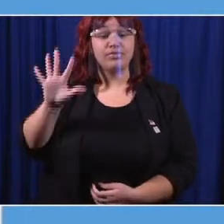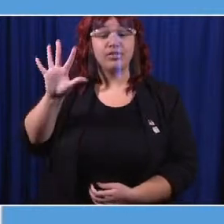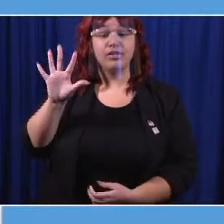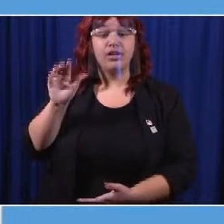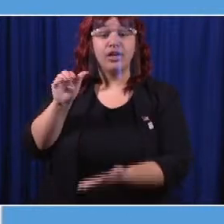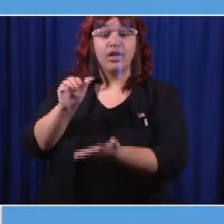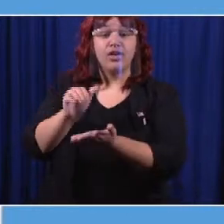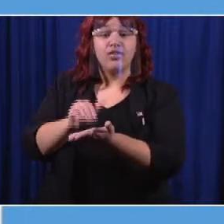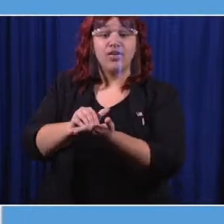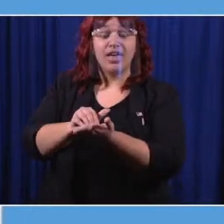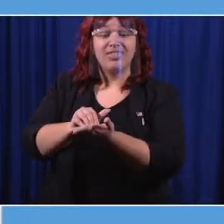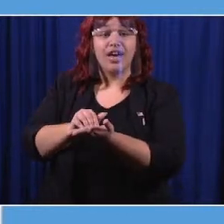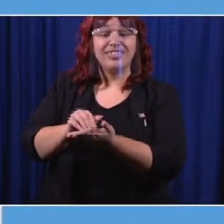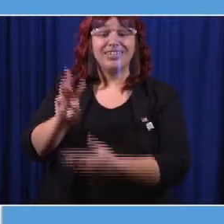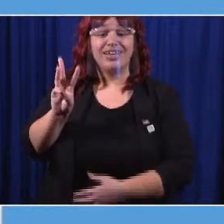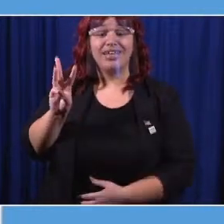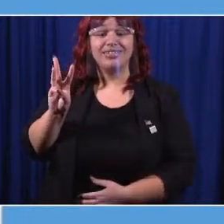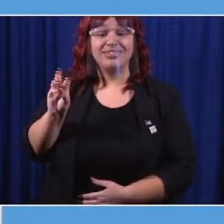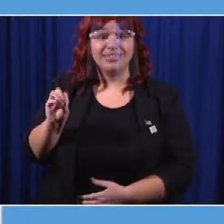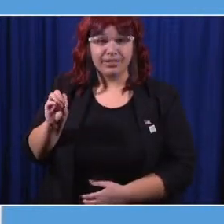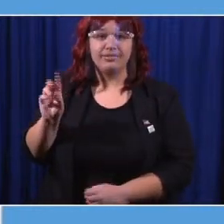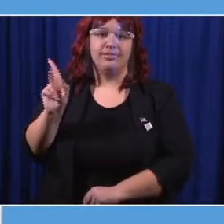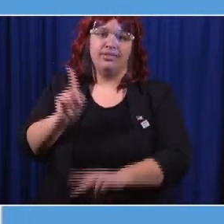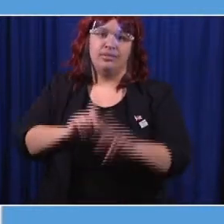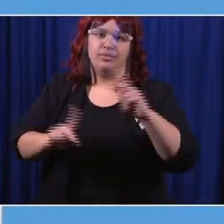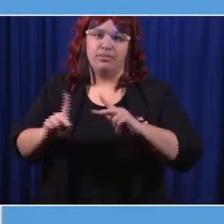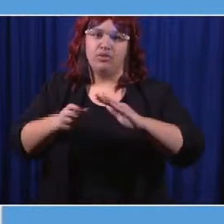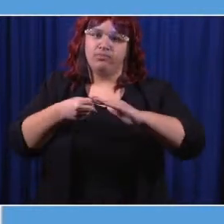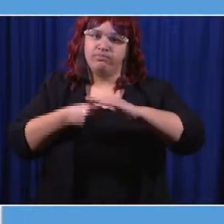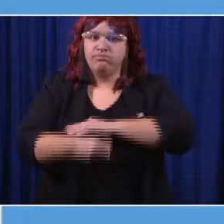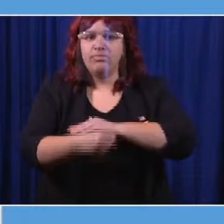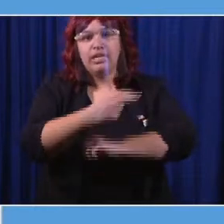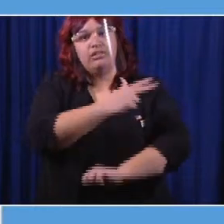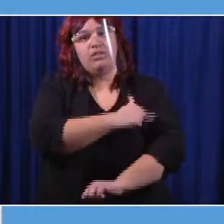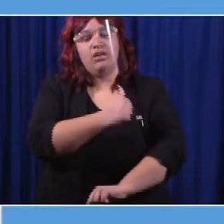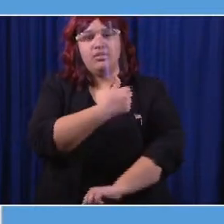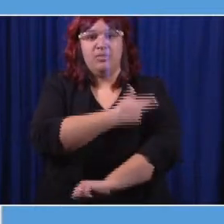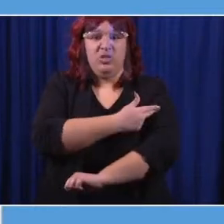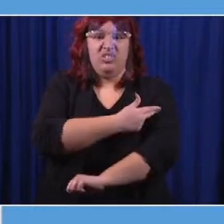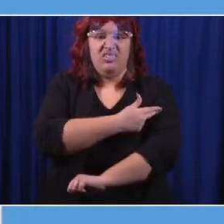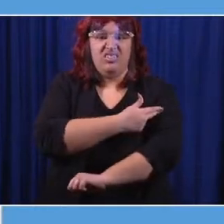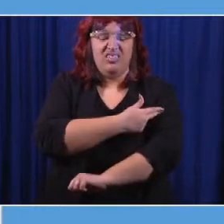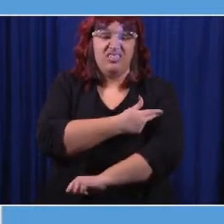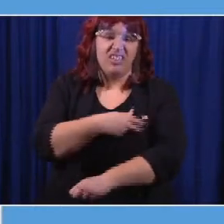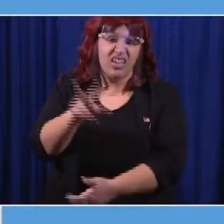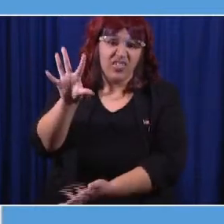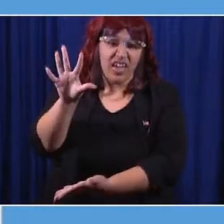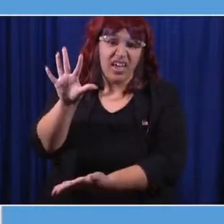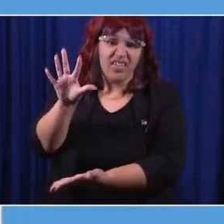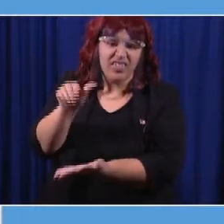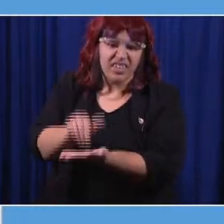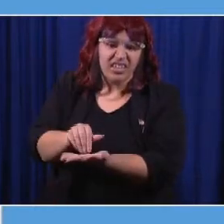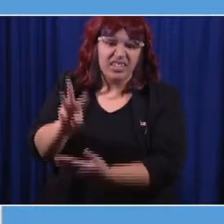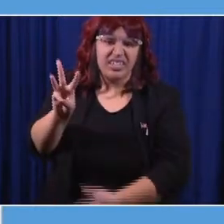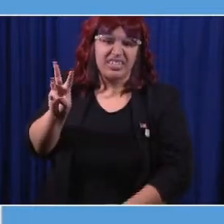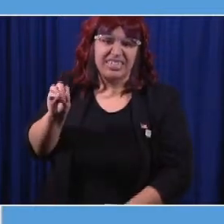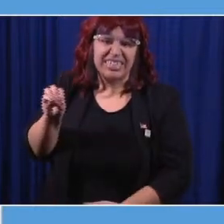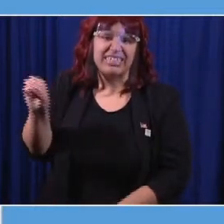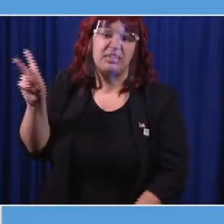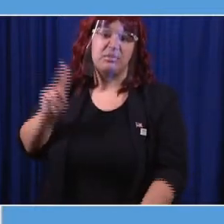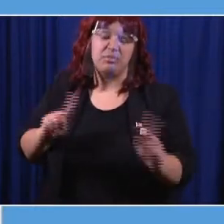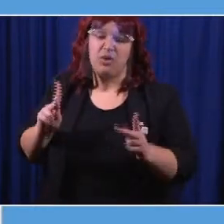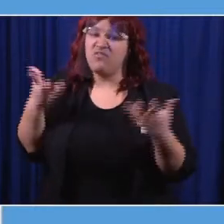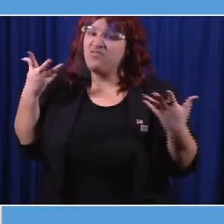5,060 actually in the hospital. So that is basically the number of people in the hospital today from